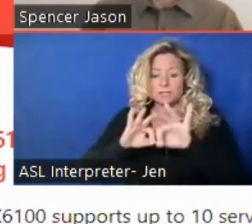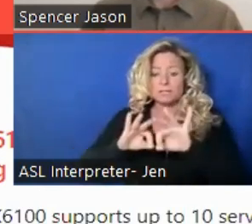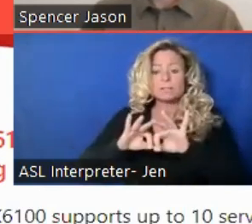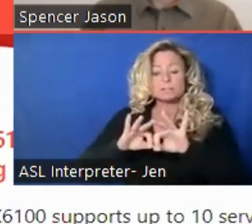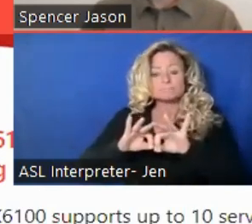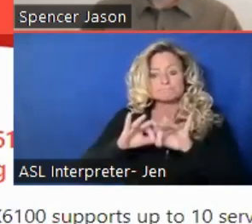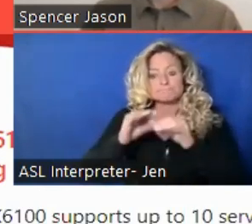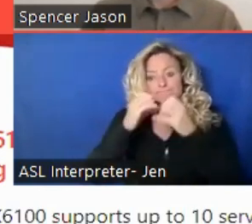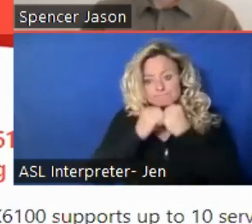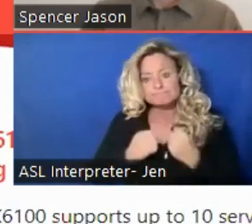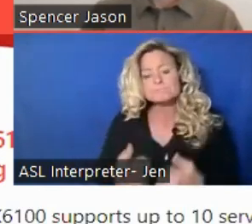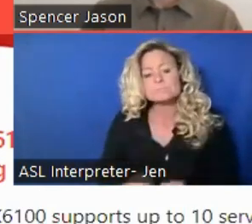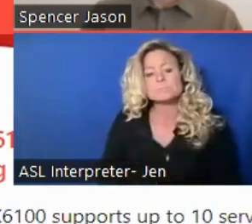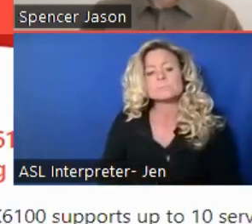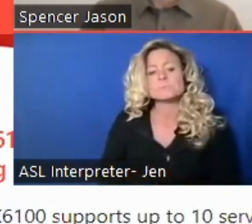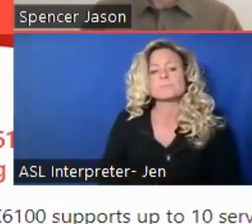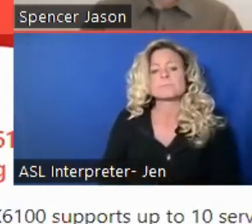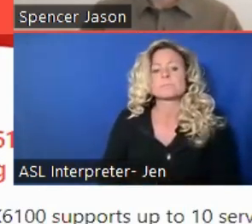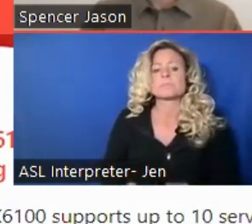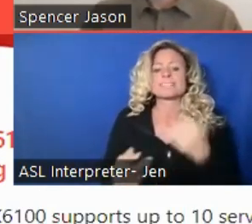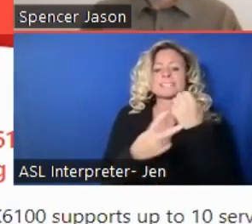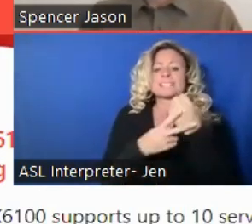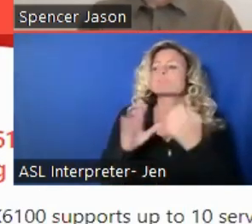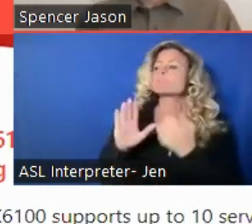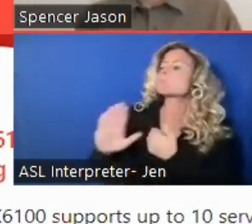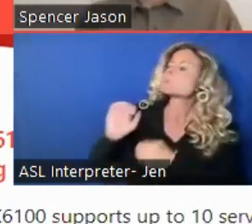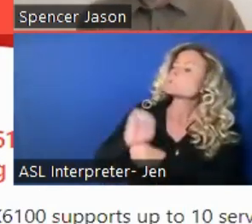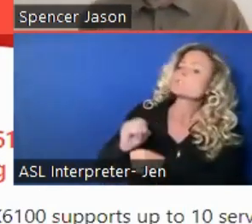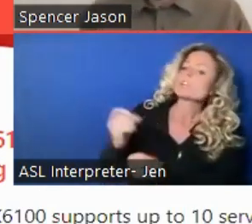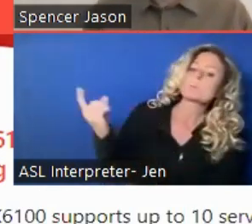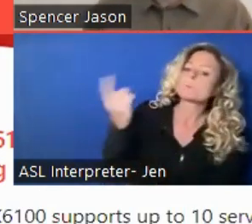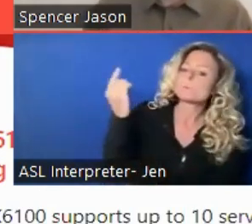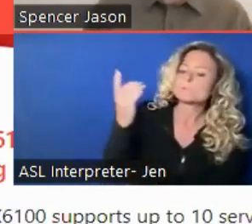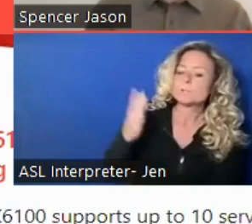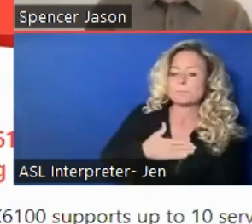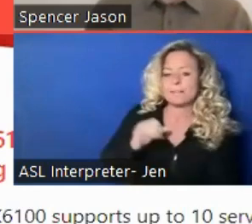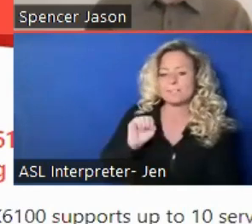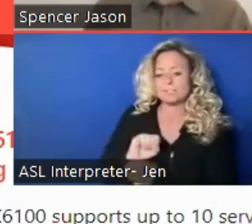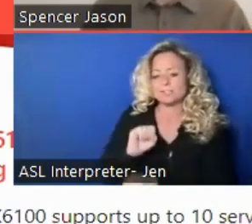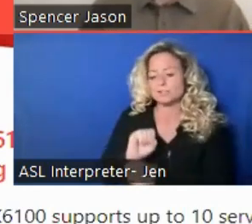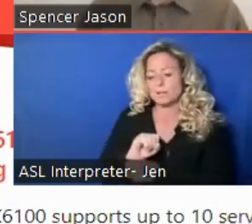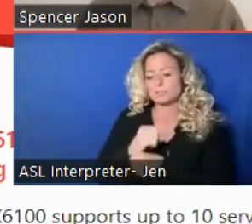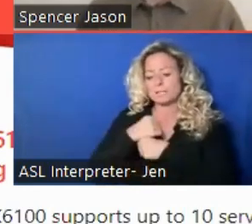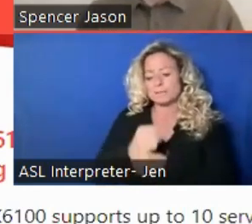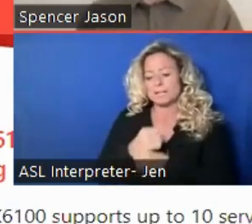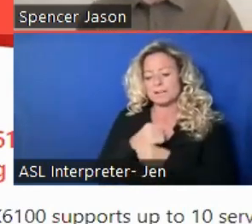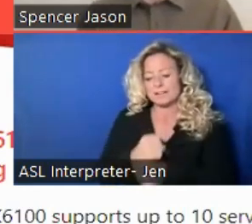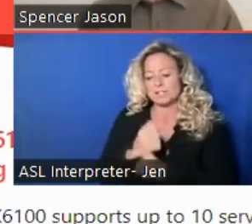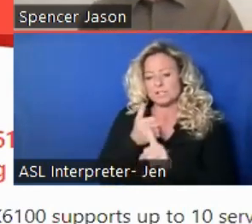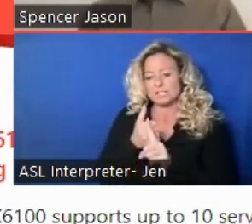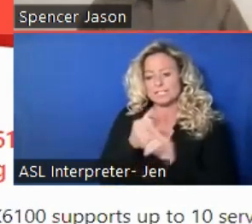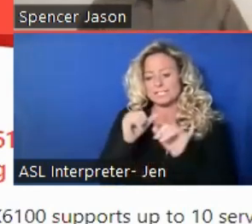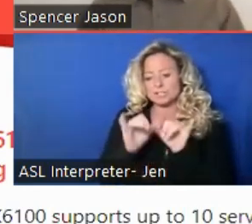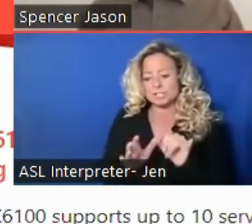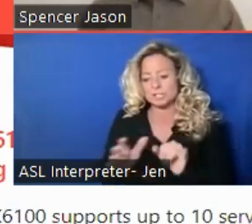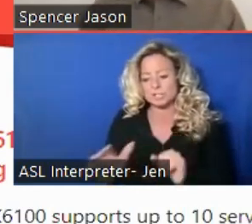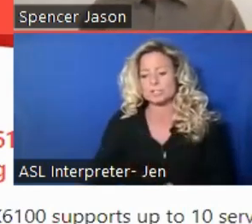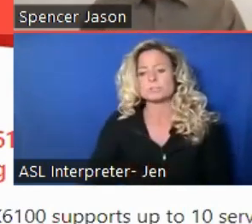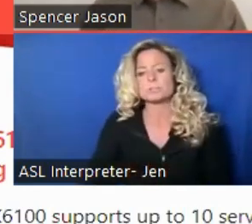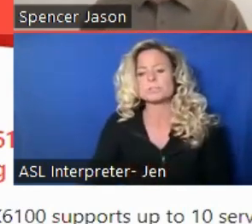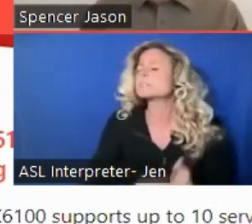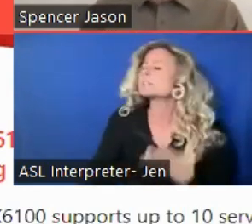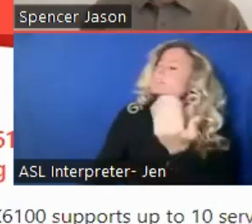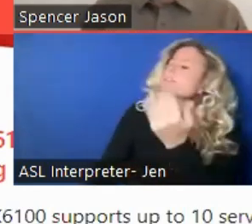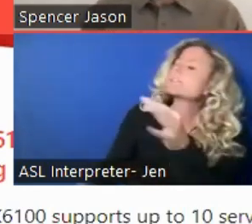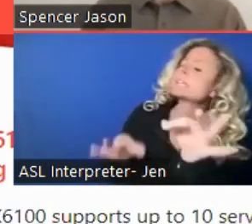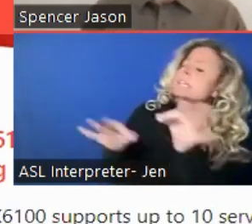need it. So what will your job be? Yeah, so my job, so I'm a manufacturing engineer, right? So And to explain manu- that